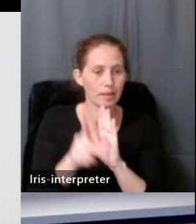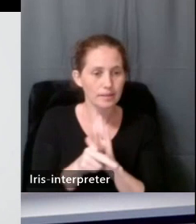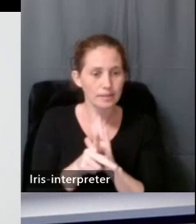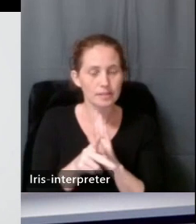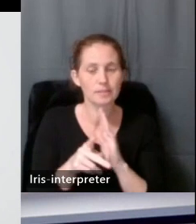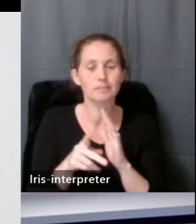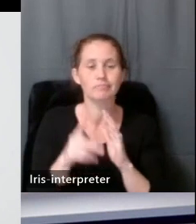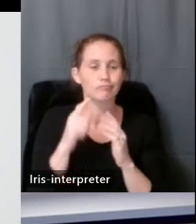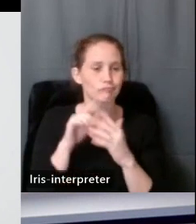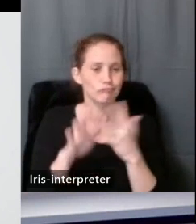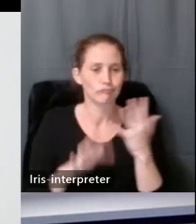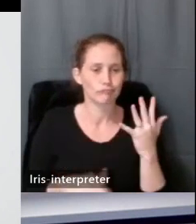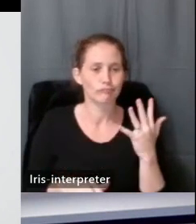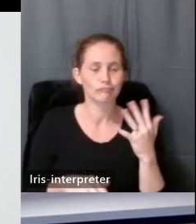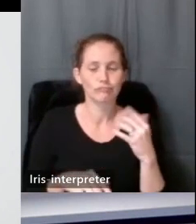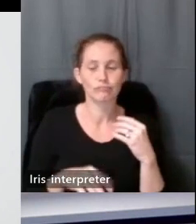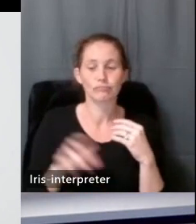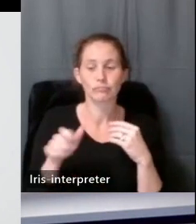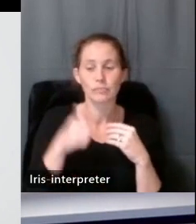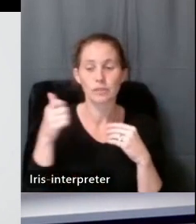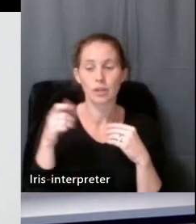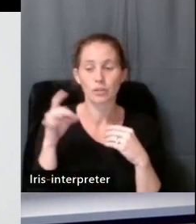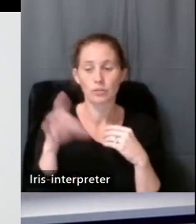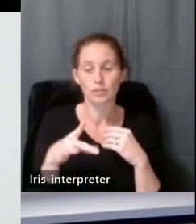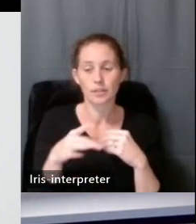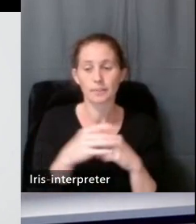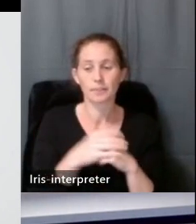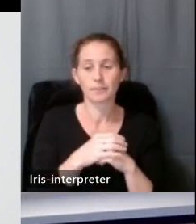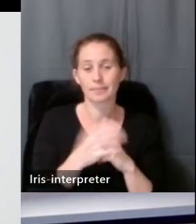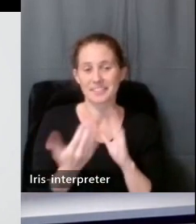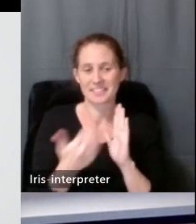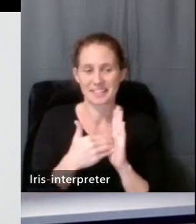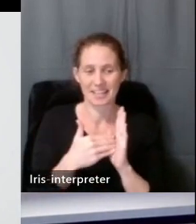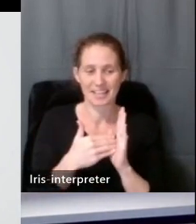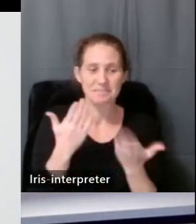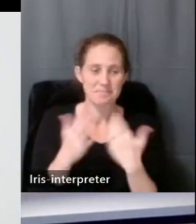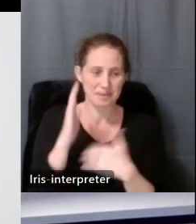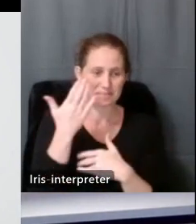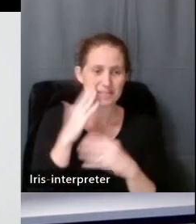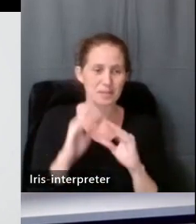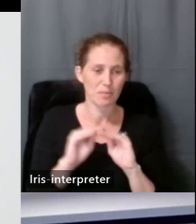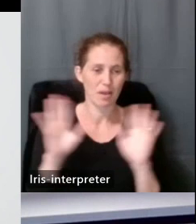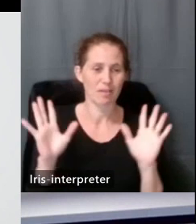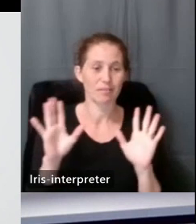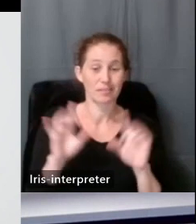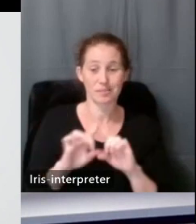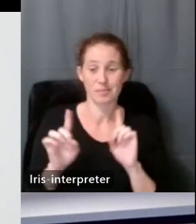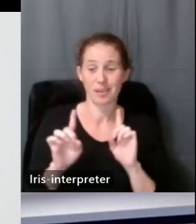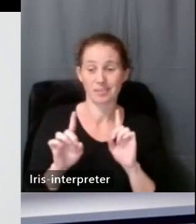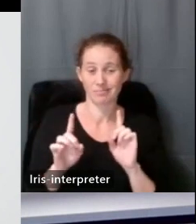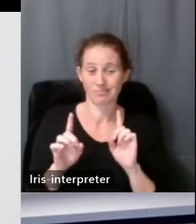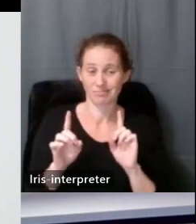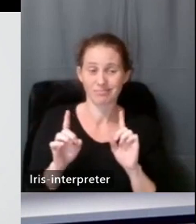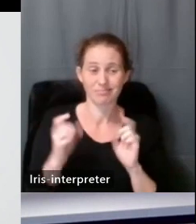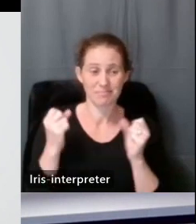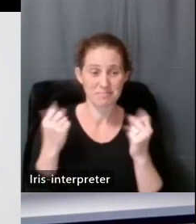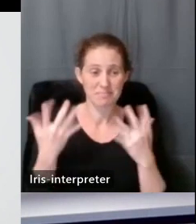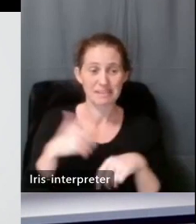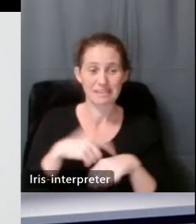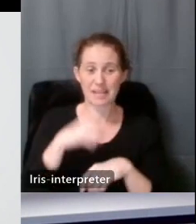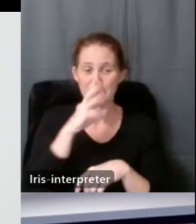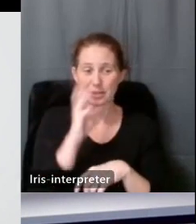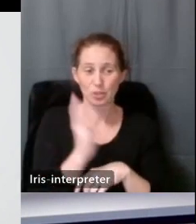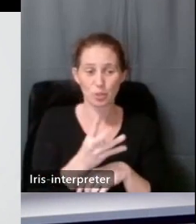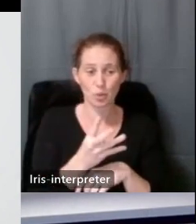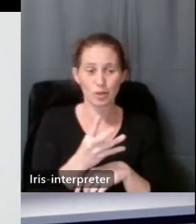policies, and so forth. Another tip, and again, this might seem very obvious, but it's one that a lot of times is ignored,